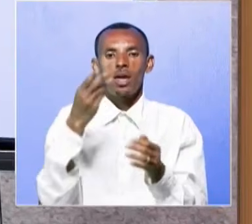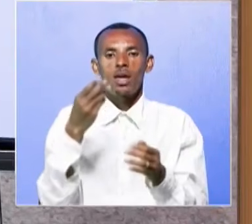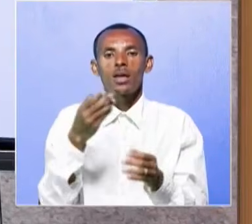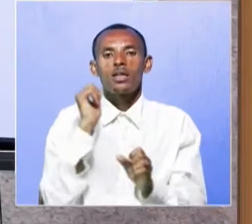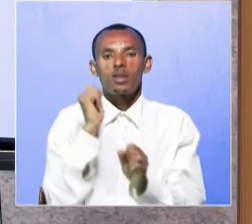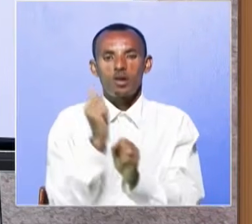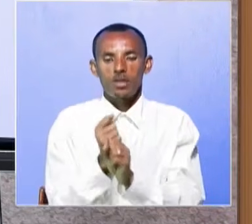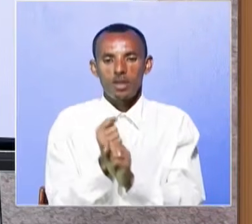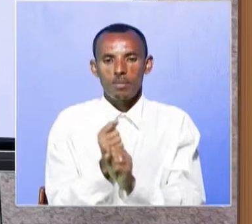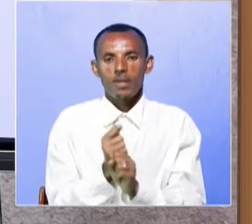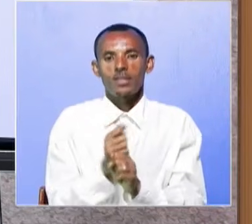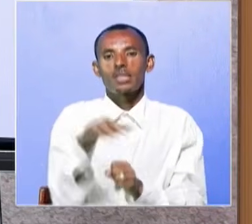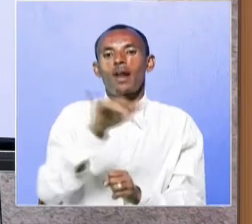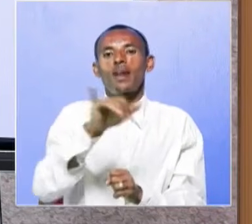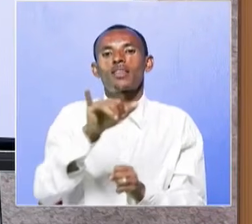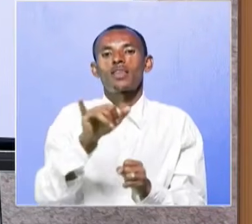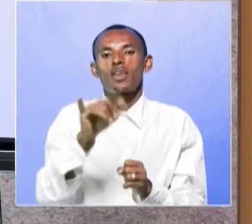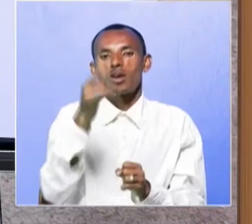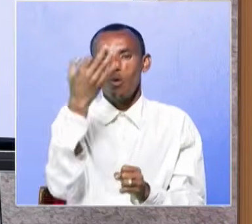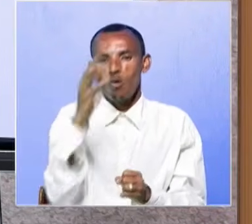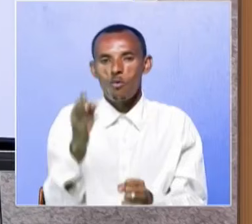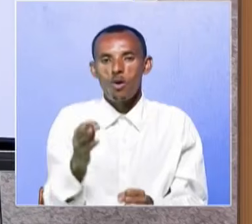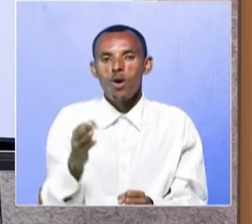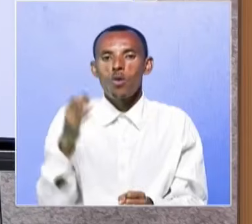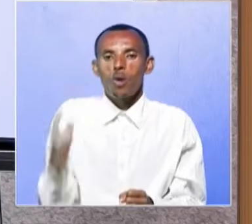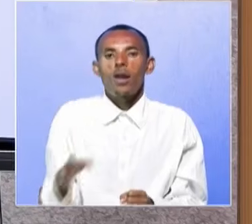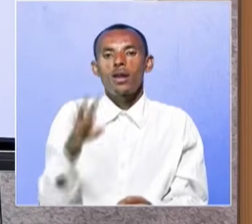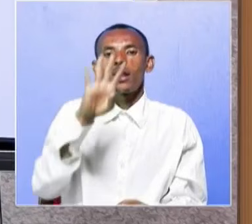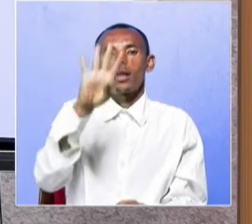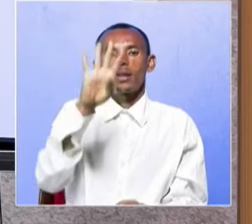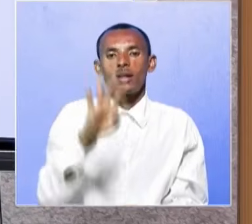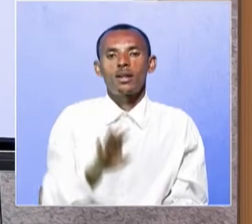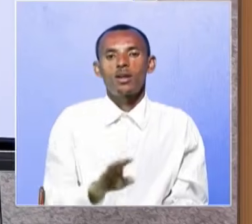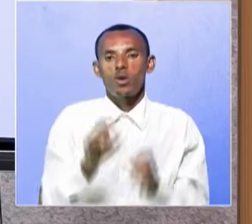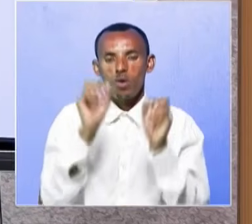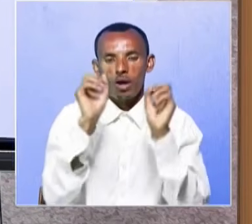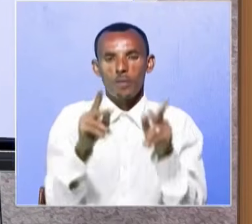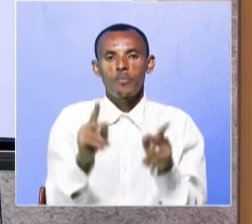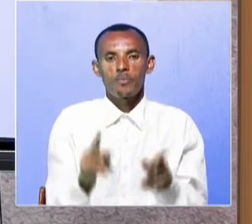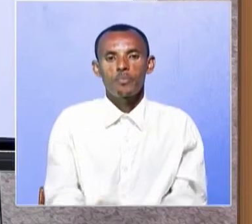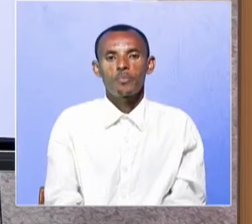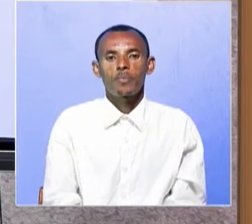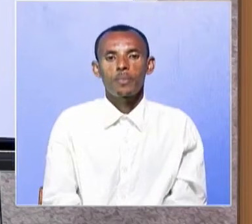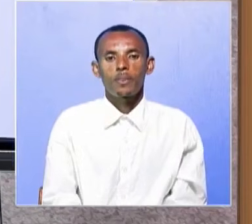determine the similarity of quadrilaterals, okay?